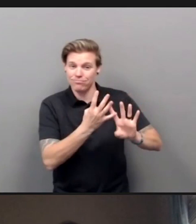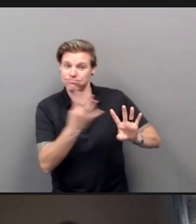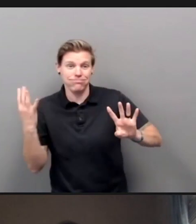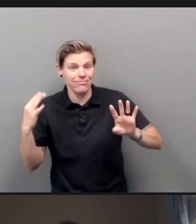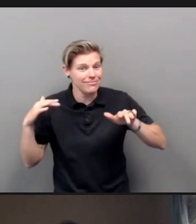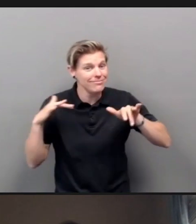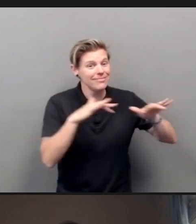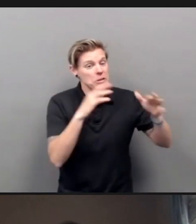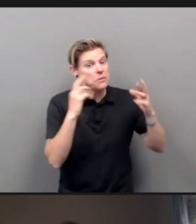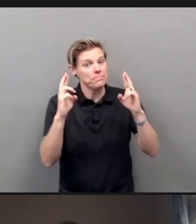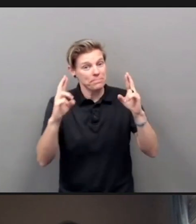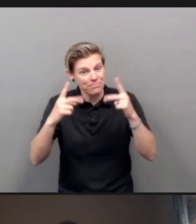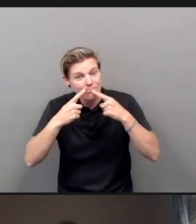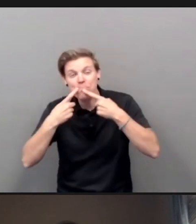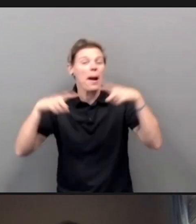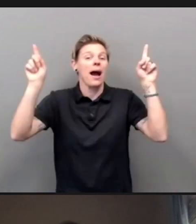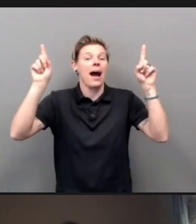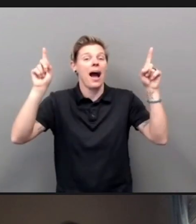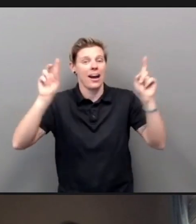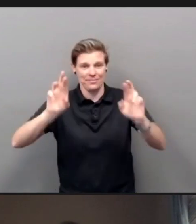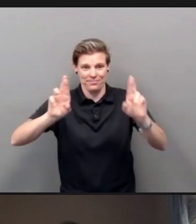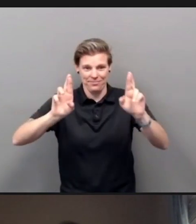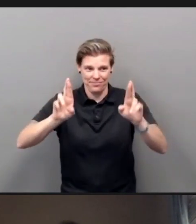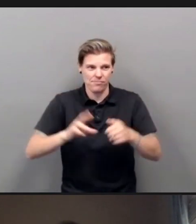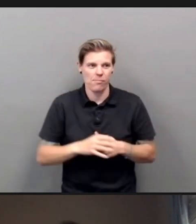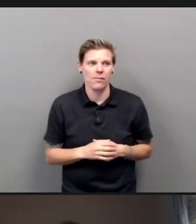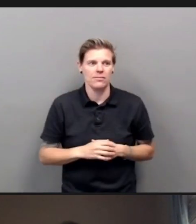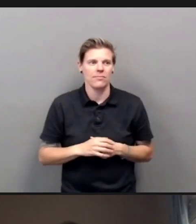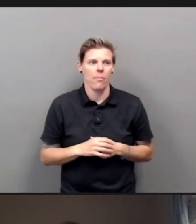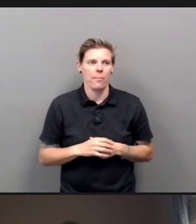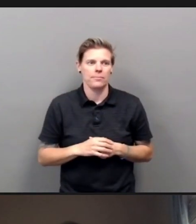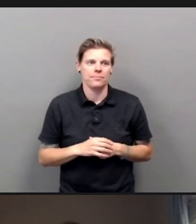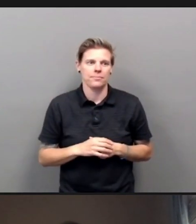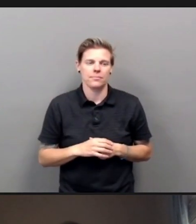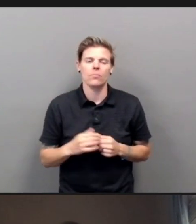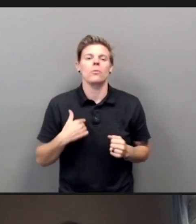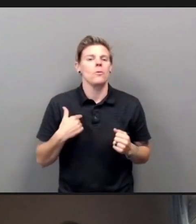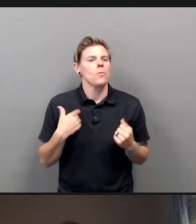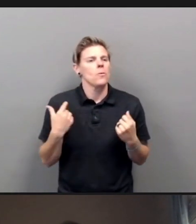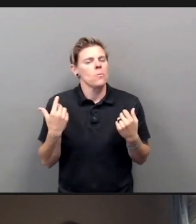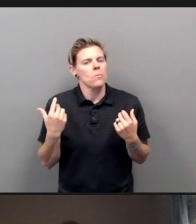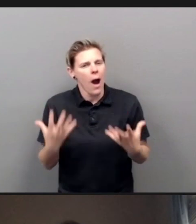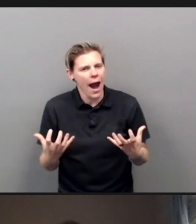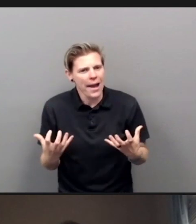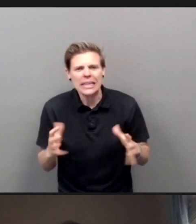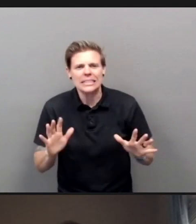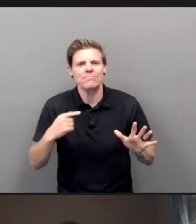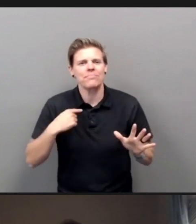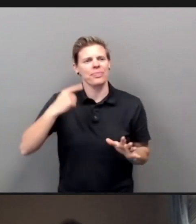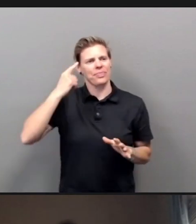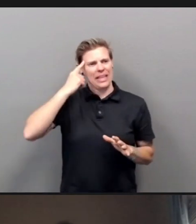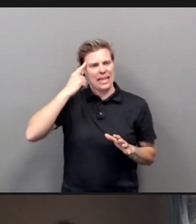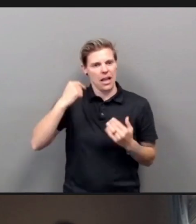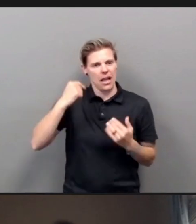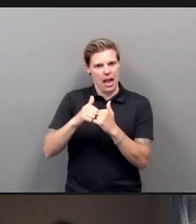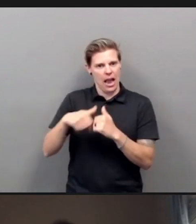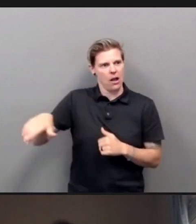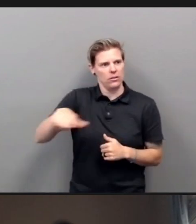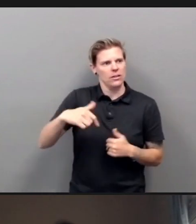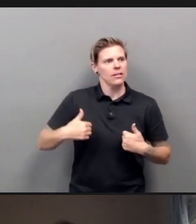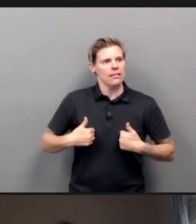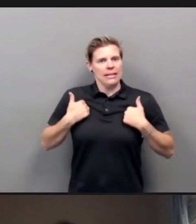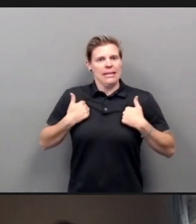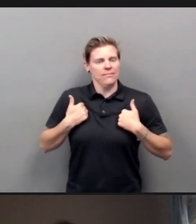I talk about this a lot, but I really think part of the way of living with coronavirus and fighting this pandemic